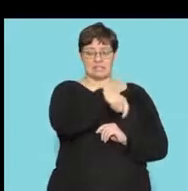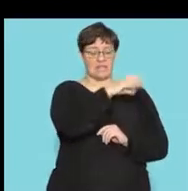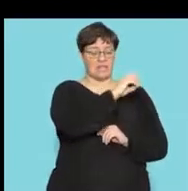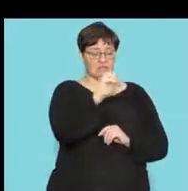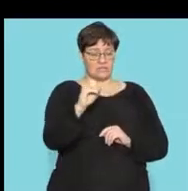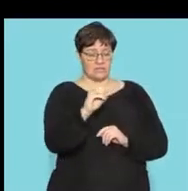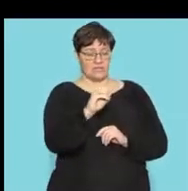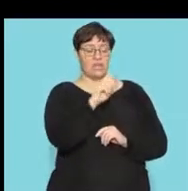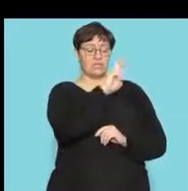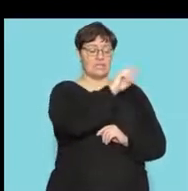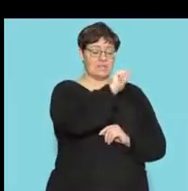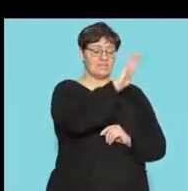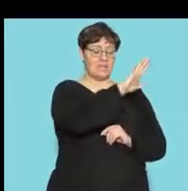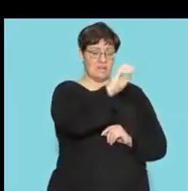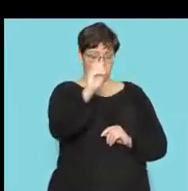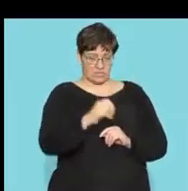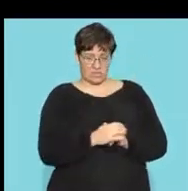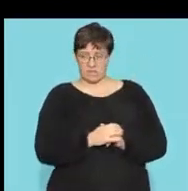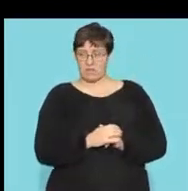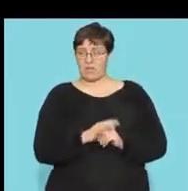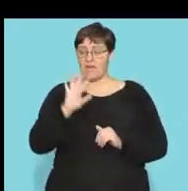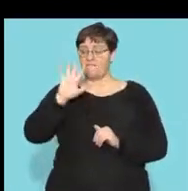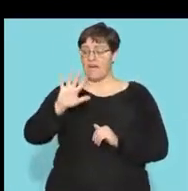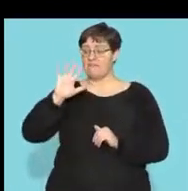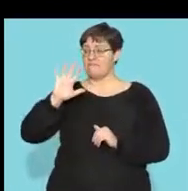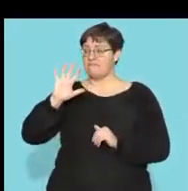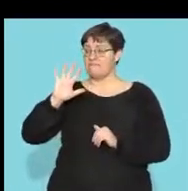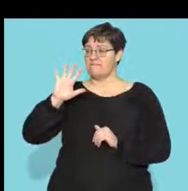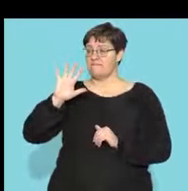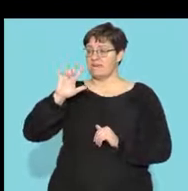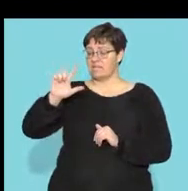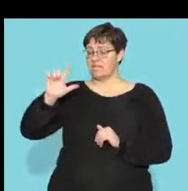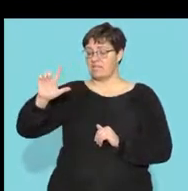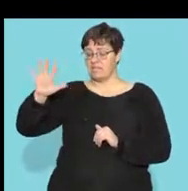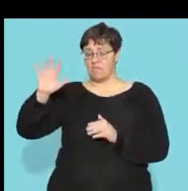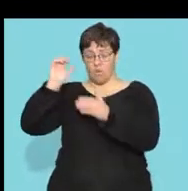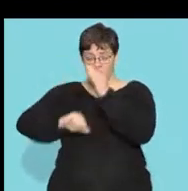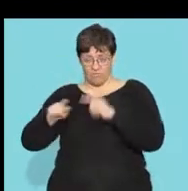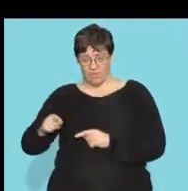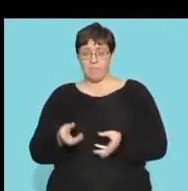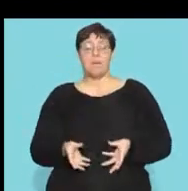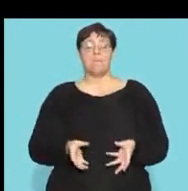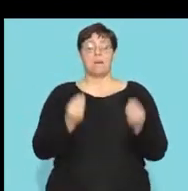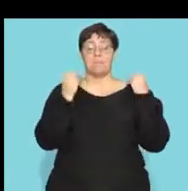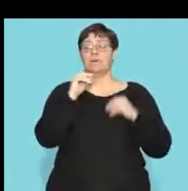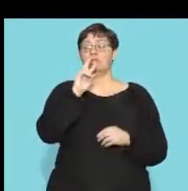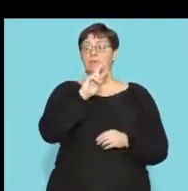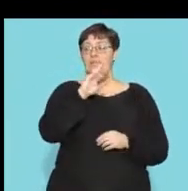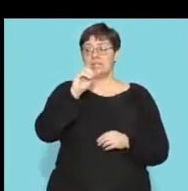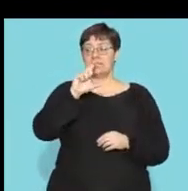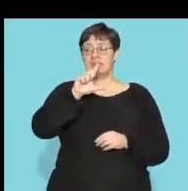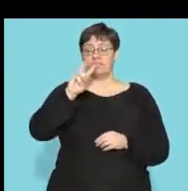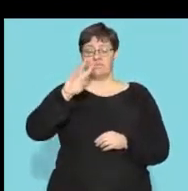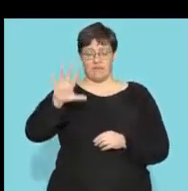26,500, right? Remove the 5,775 to give you a figure of 2725. What's my double